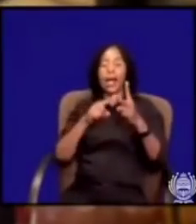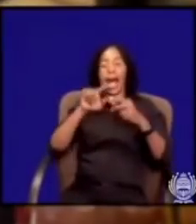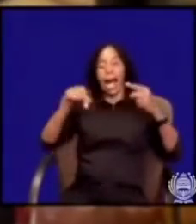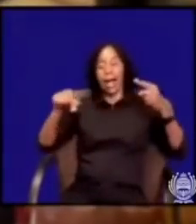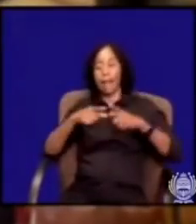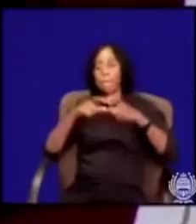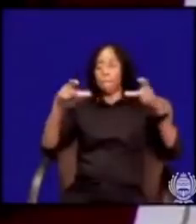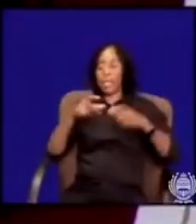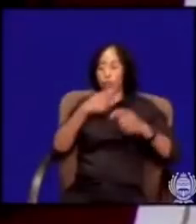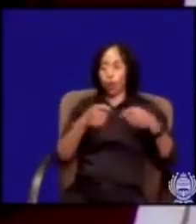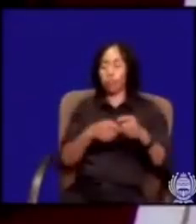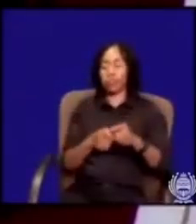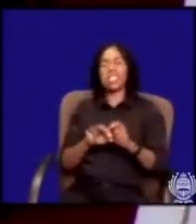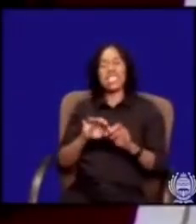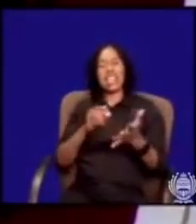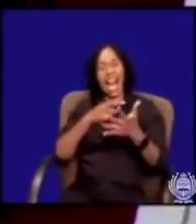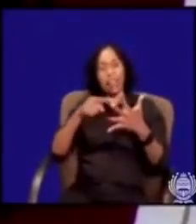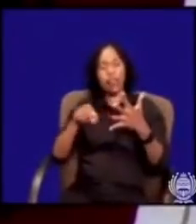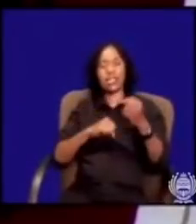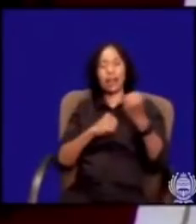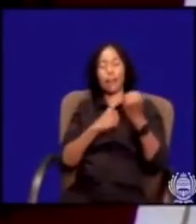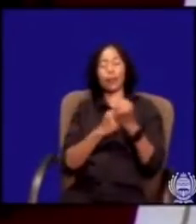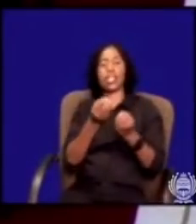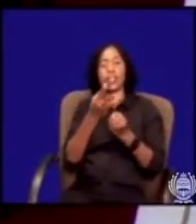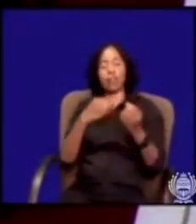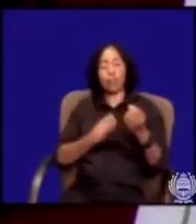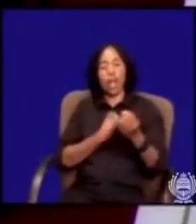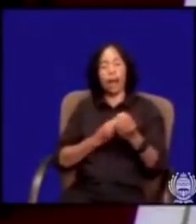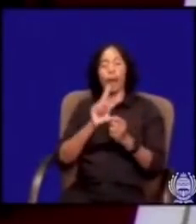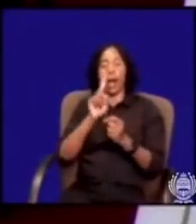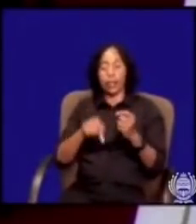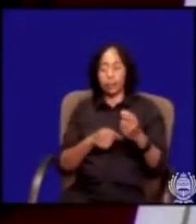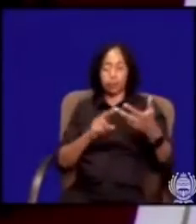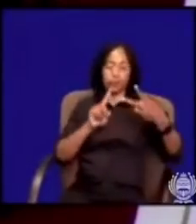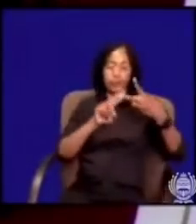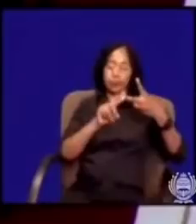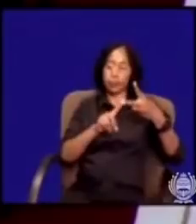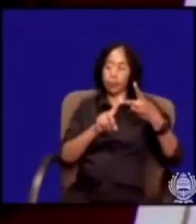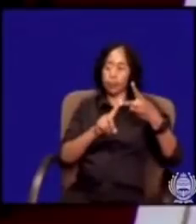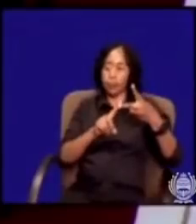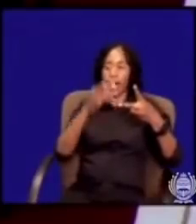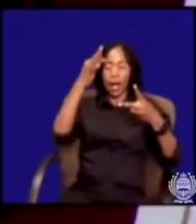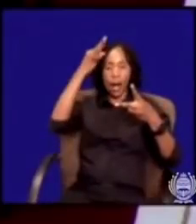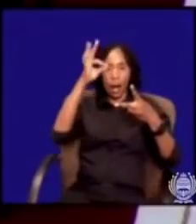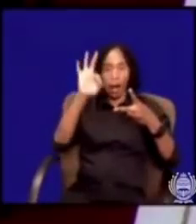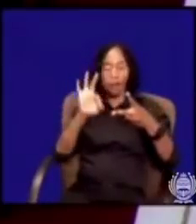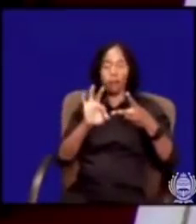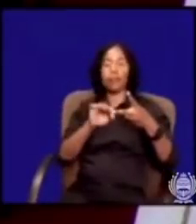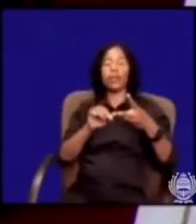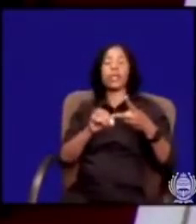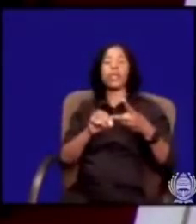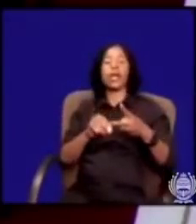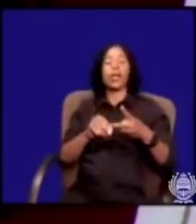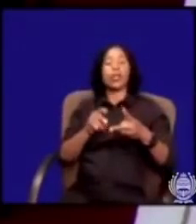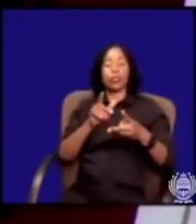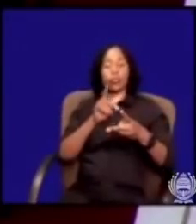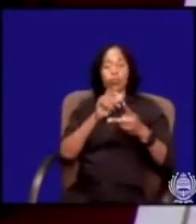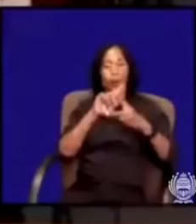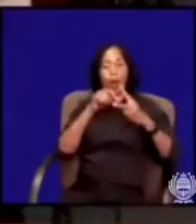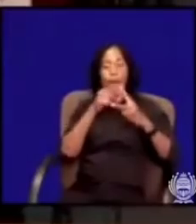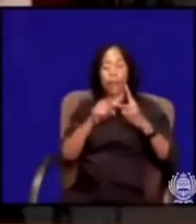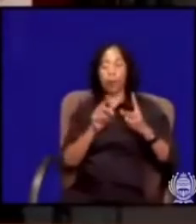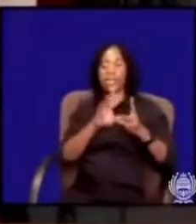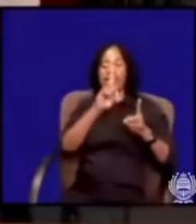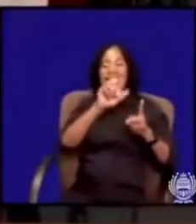people? 2, government has been silent on the matter of lowering data costs in South Africa after much